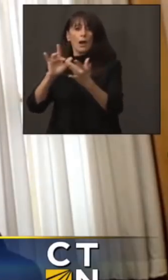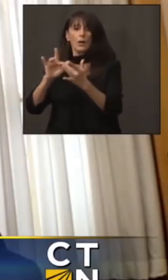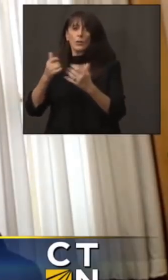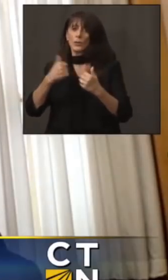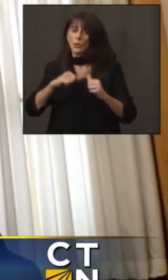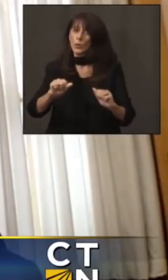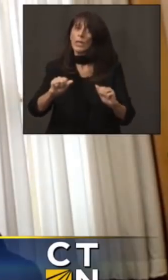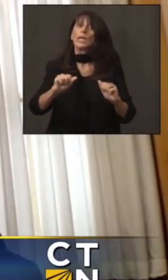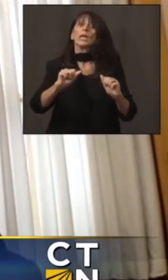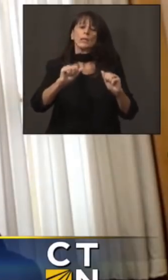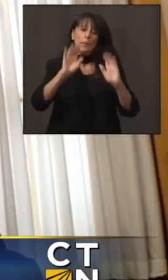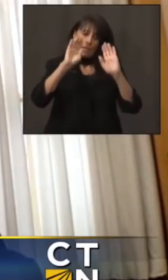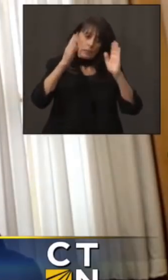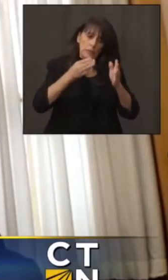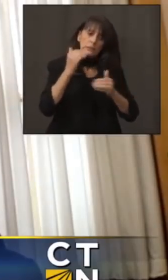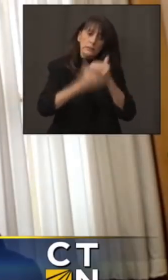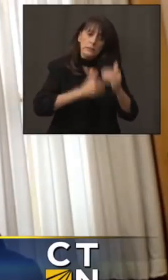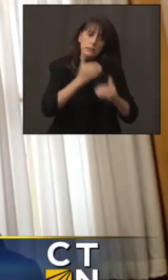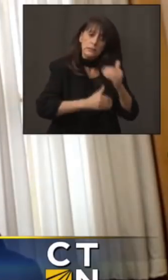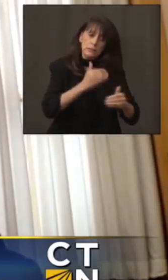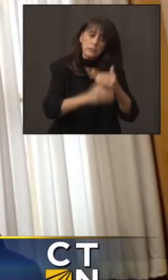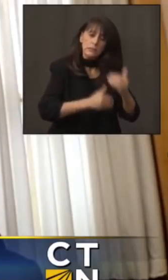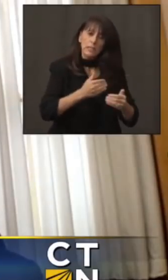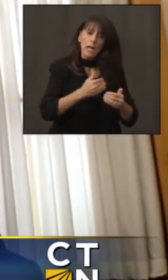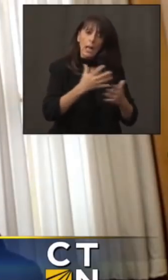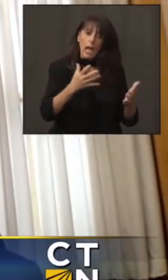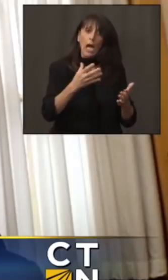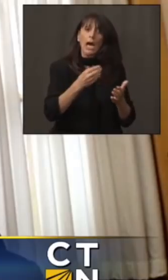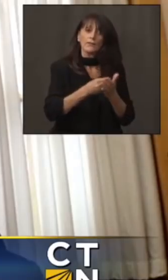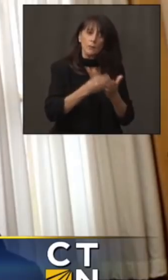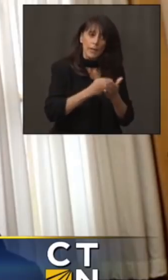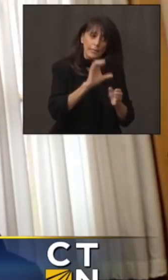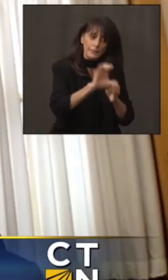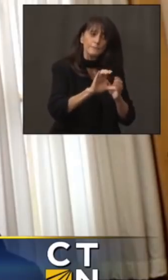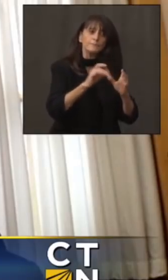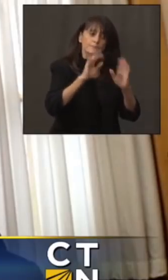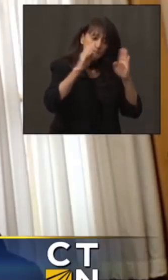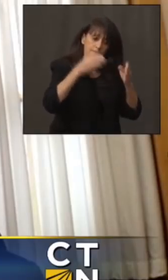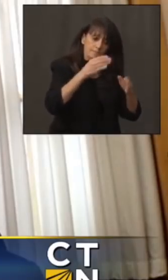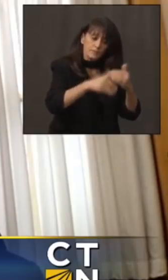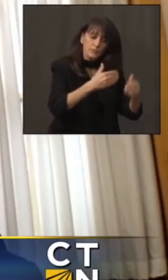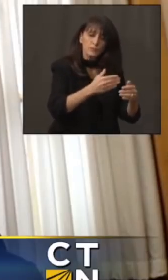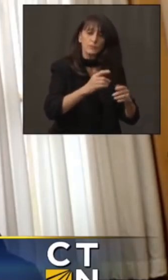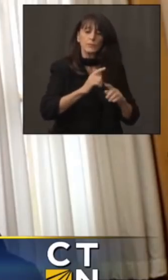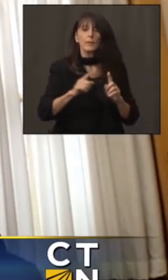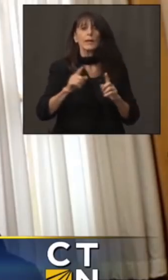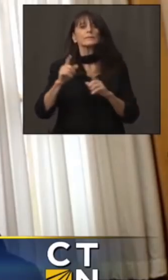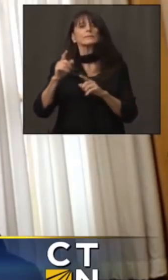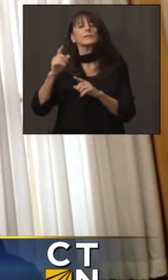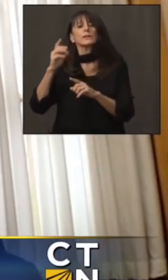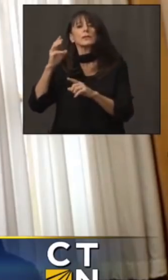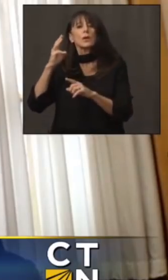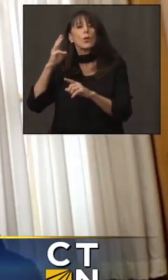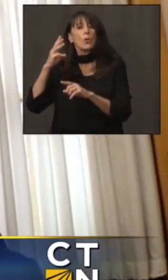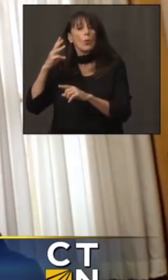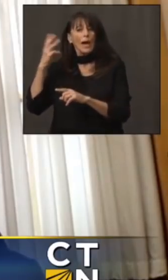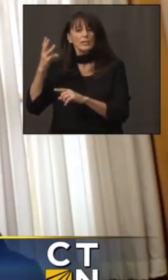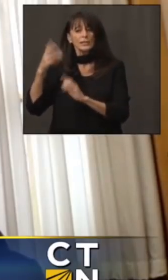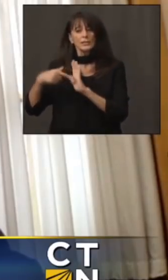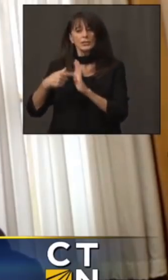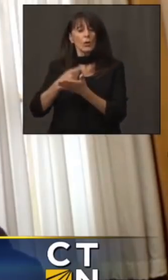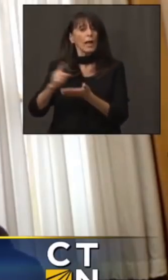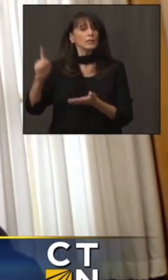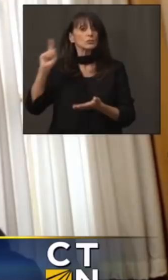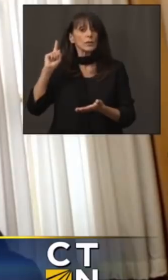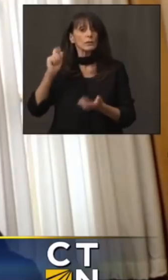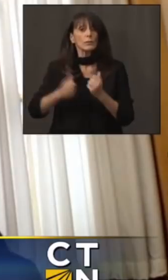and invest a lot of resources in it. But as the events in Washington have demonstrated very clearly over the last week, the